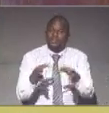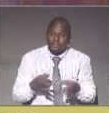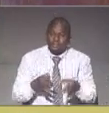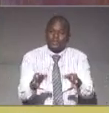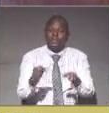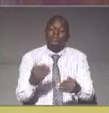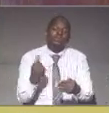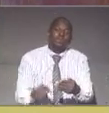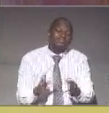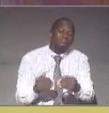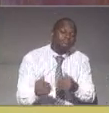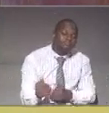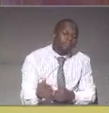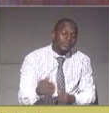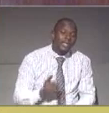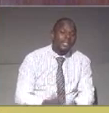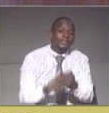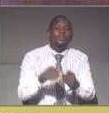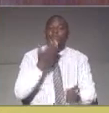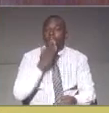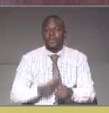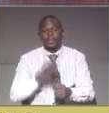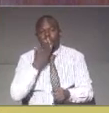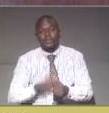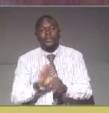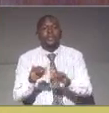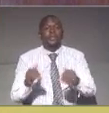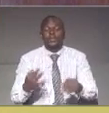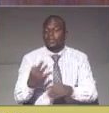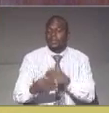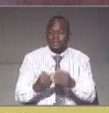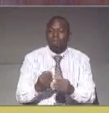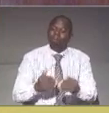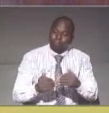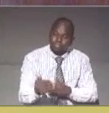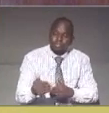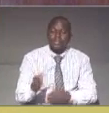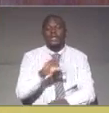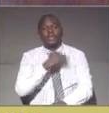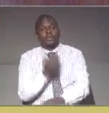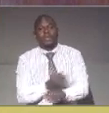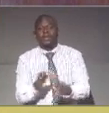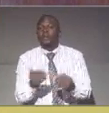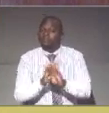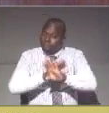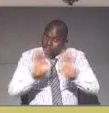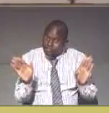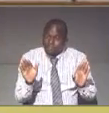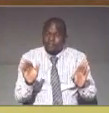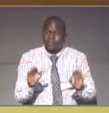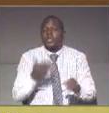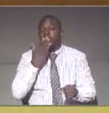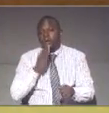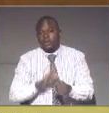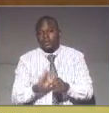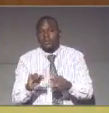what extent we have achieved these pledges 3 years down the line is quite proper. The manifesto